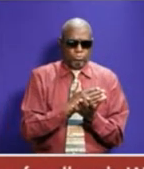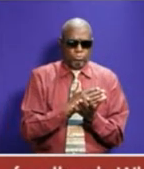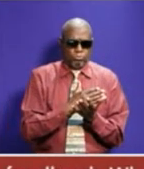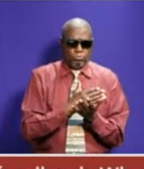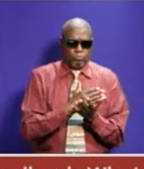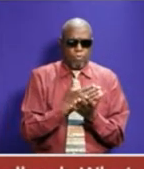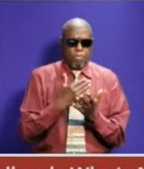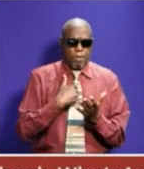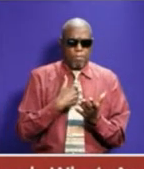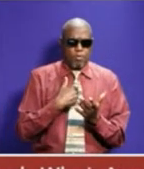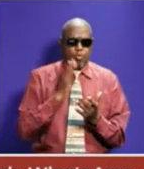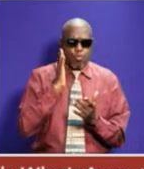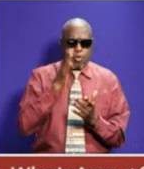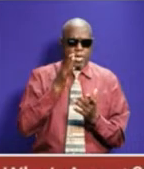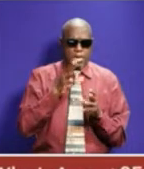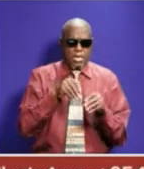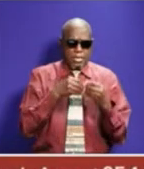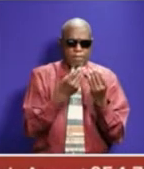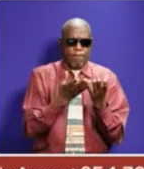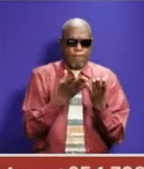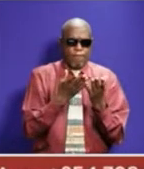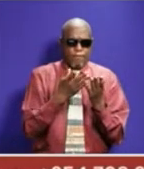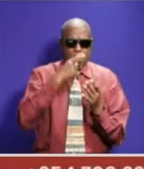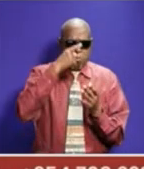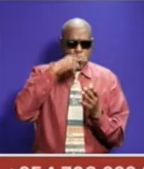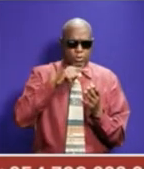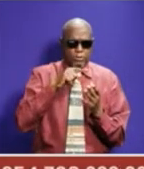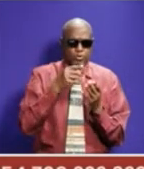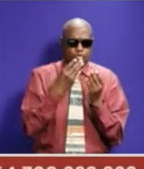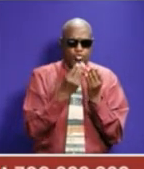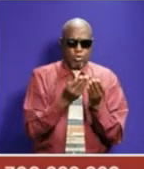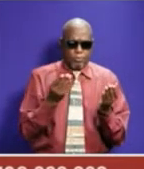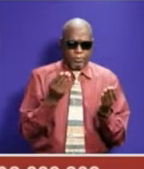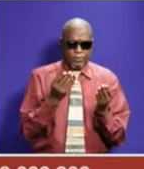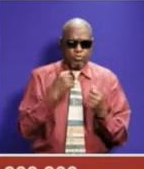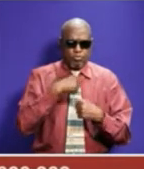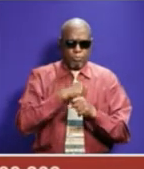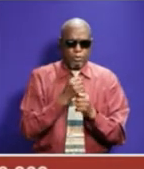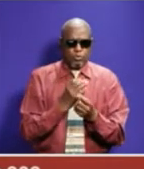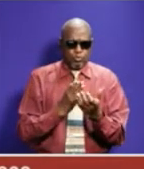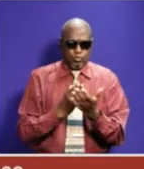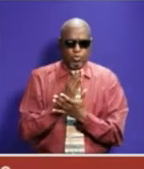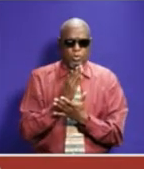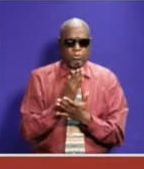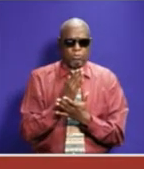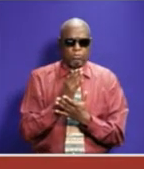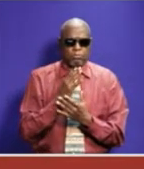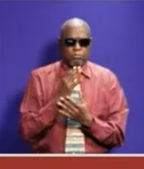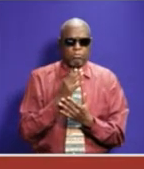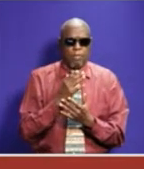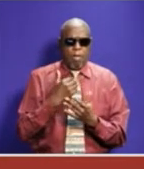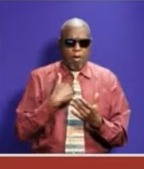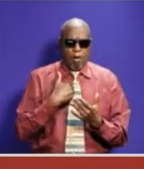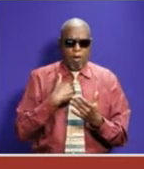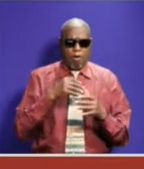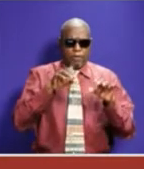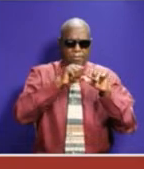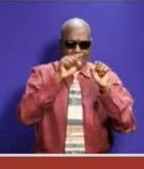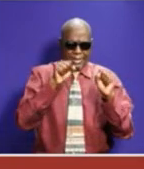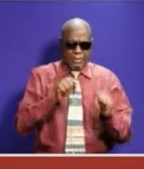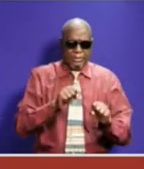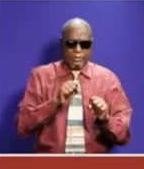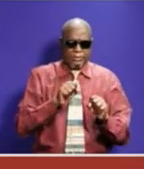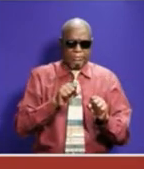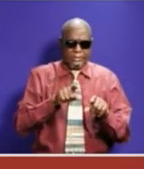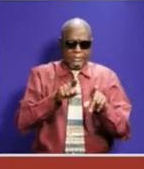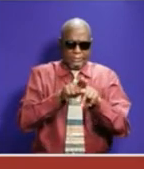And I am going to be issuing a policy document to make sure that we have a mechanism that is